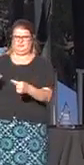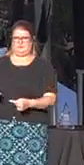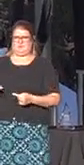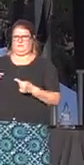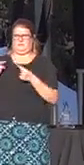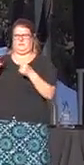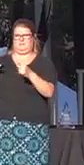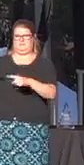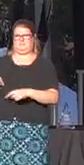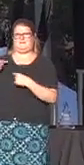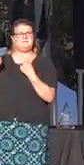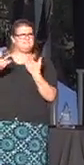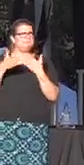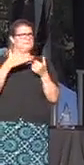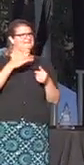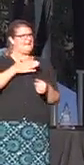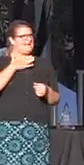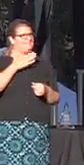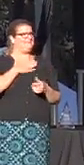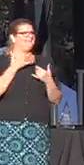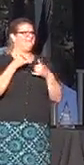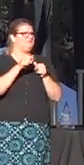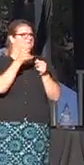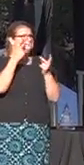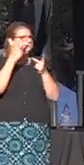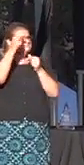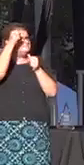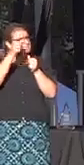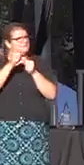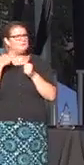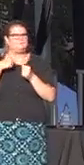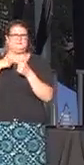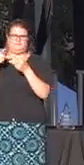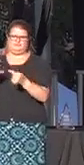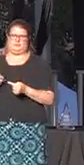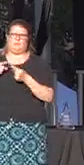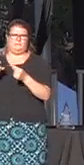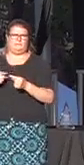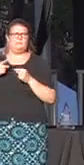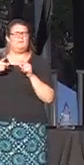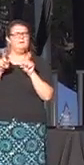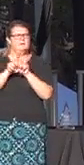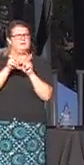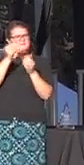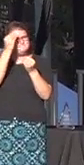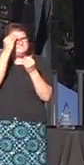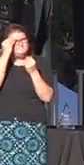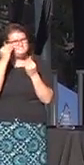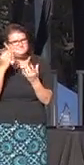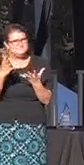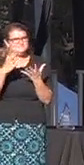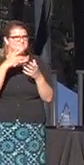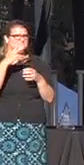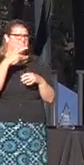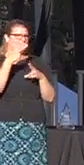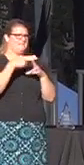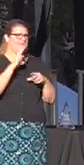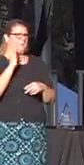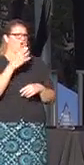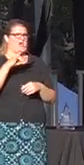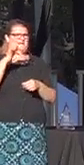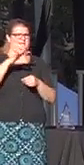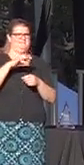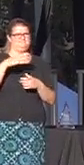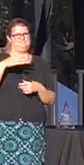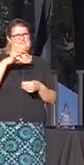it is a happy occasion for us. I'd also like to acknowledge and thank our elected officials, their staff